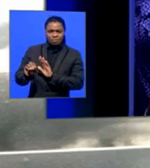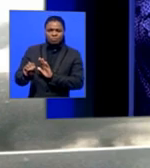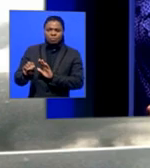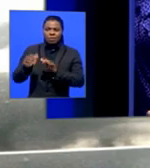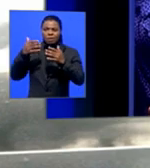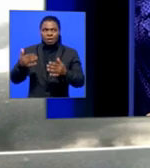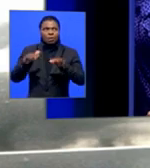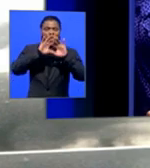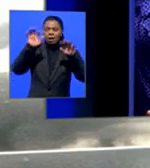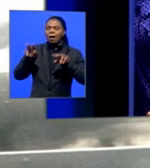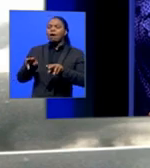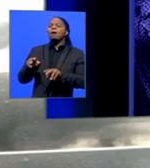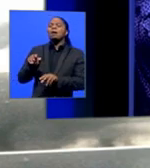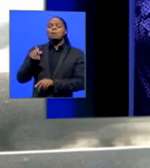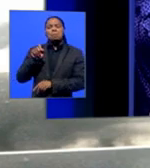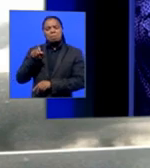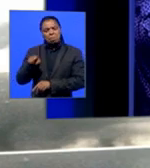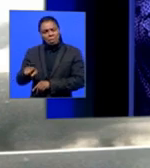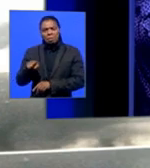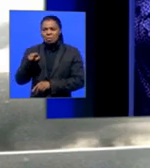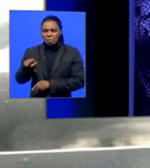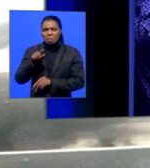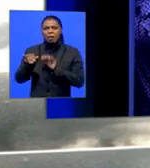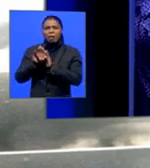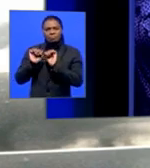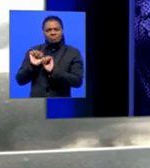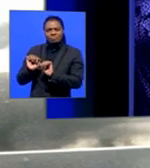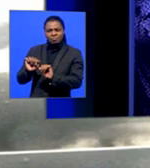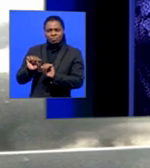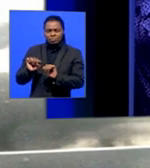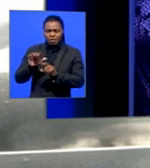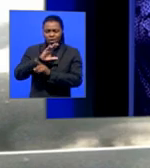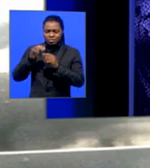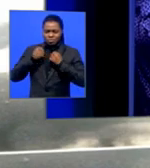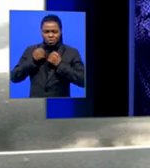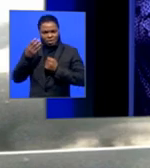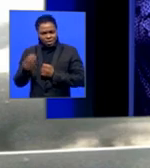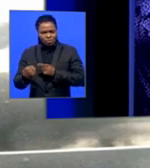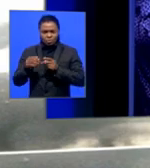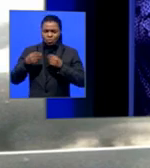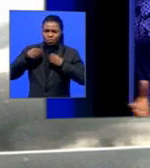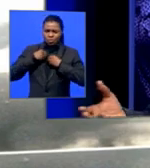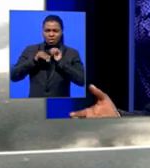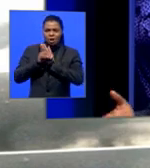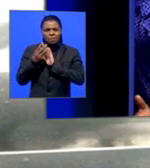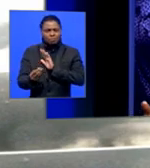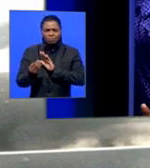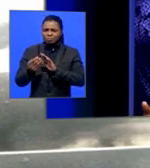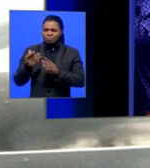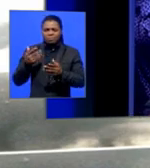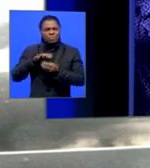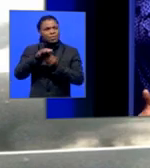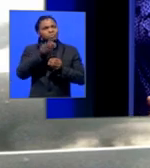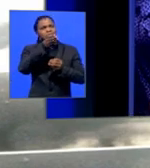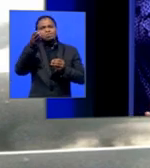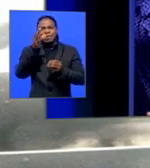a global platform. Yeah. That indeed we have our own cultures, we have our own identities. These have been happening in many